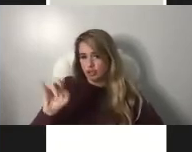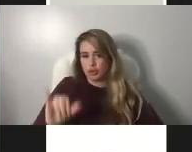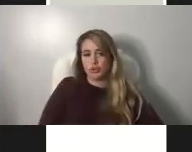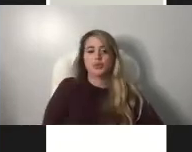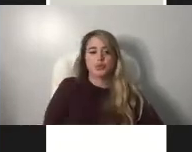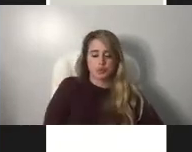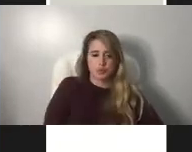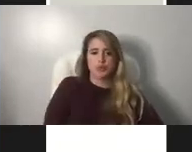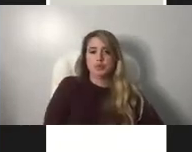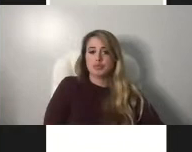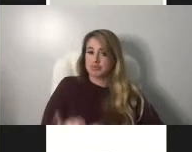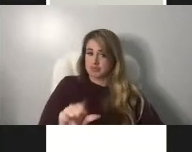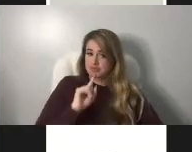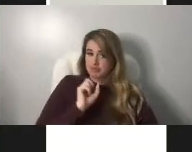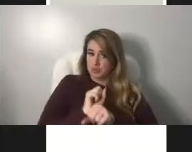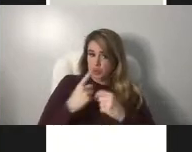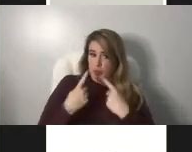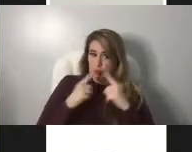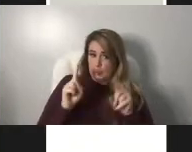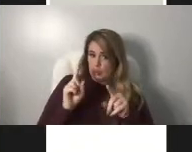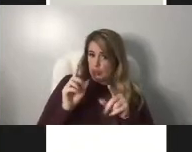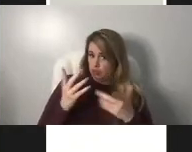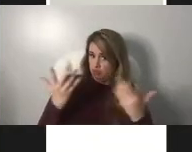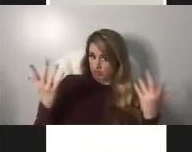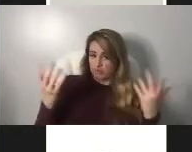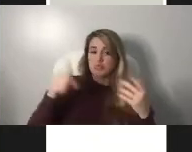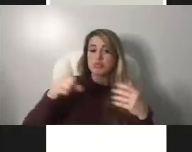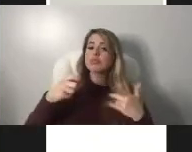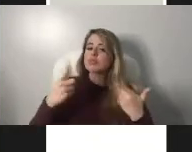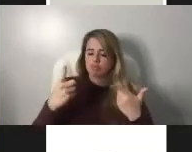Does cortisone work? Cortisone has been proven